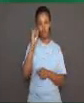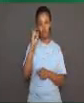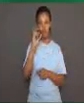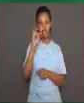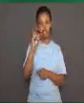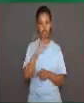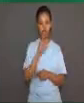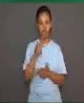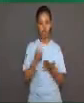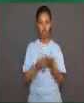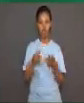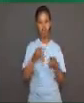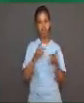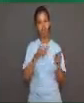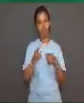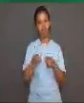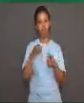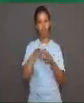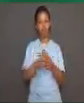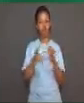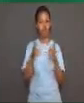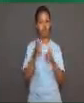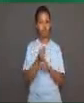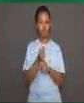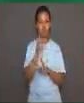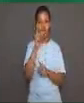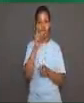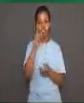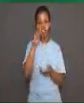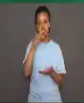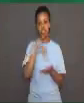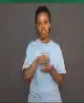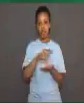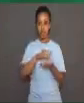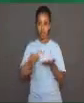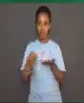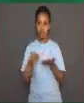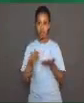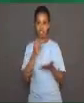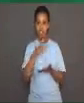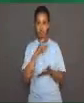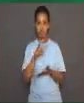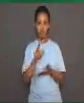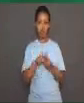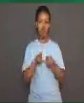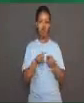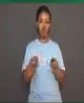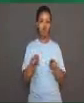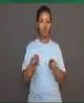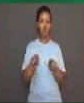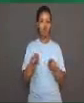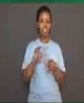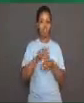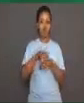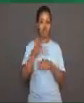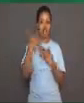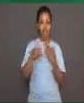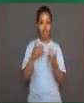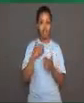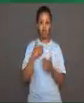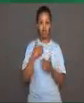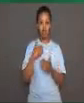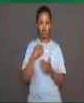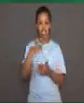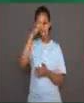This race comprises of 1,000 million people with variable skin color, ranging from white